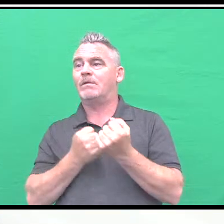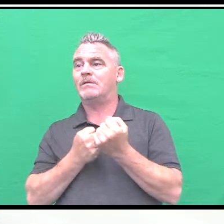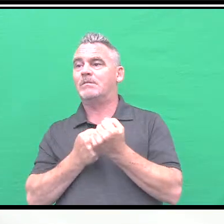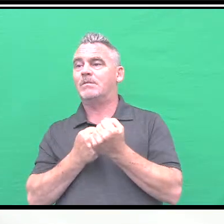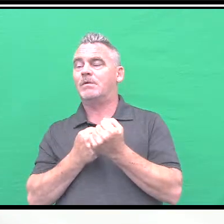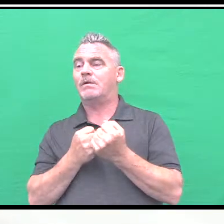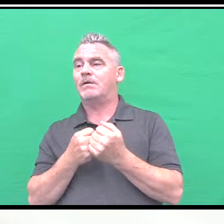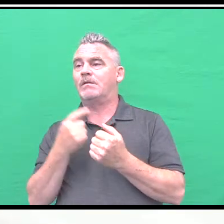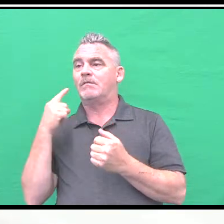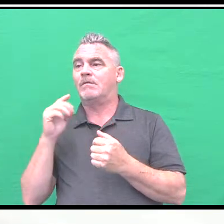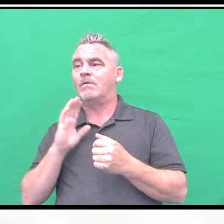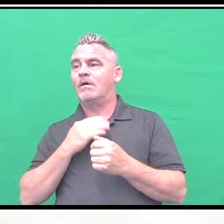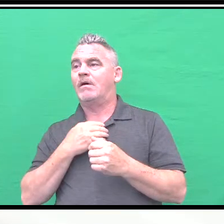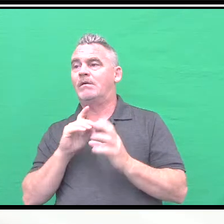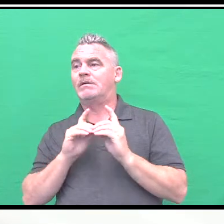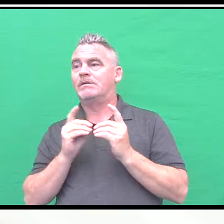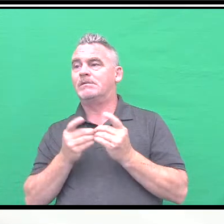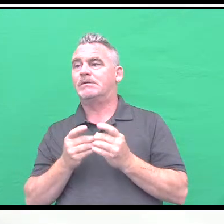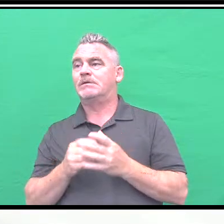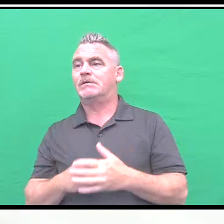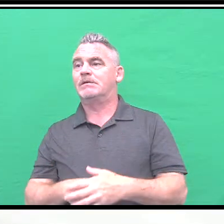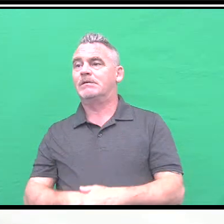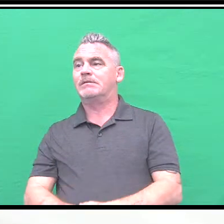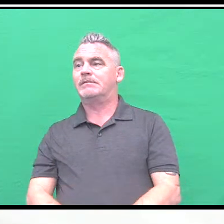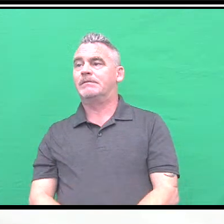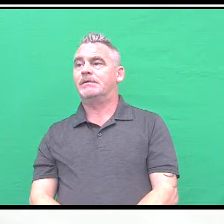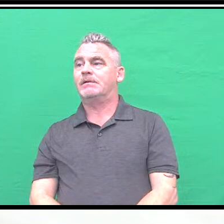students. Thank you. Thank you, Karen.